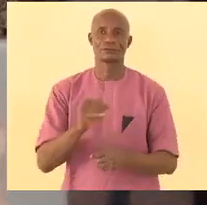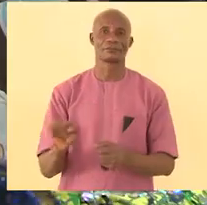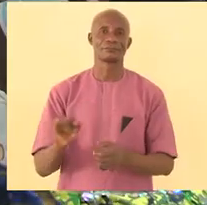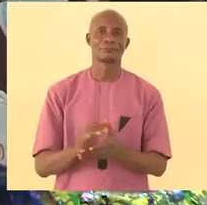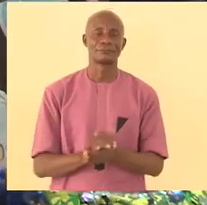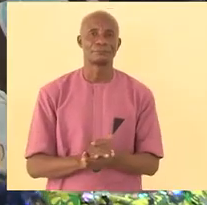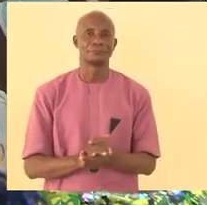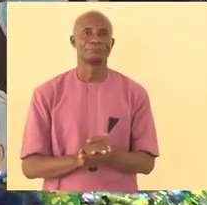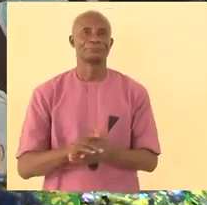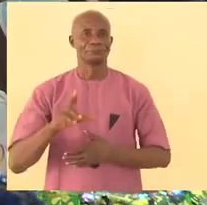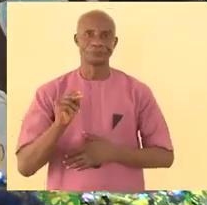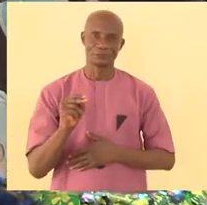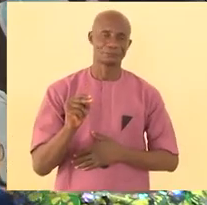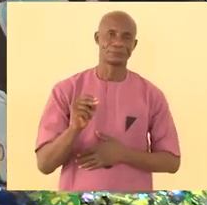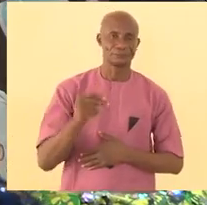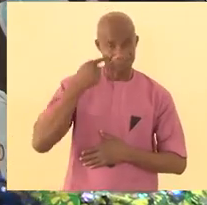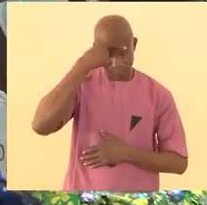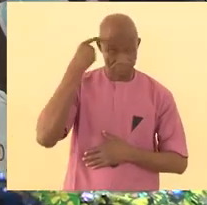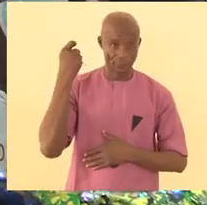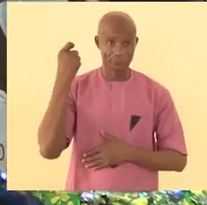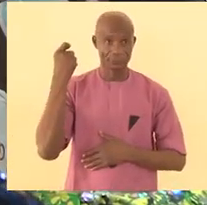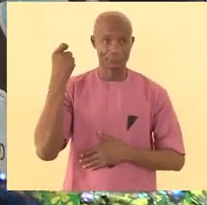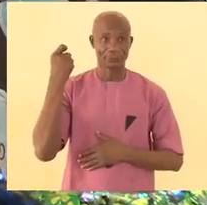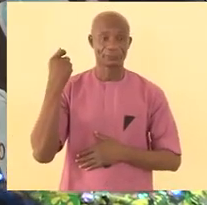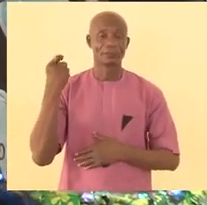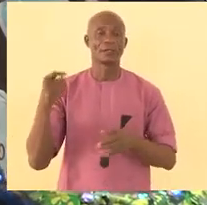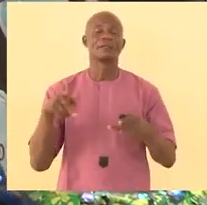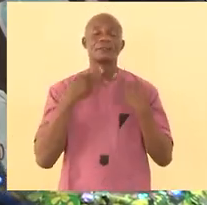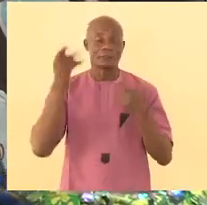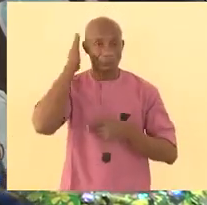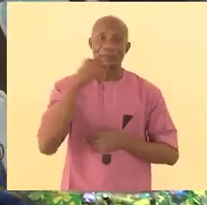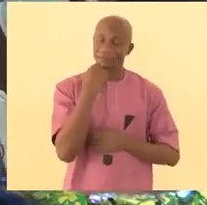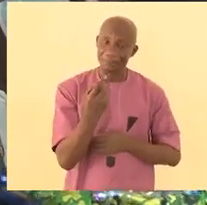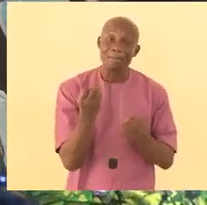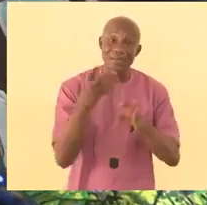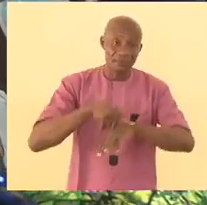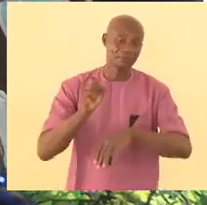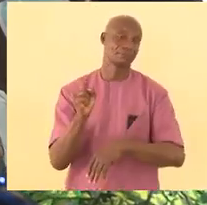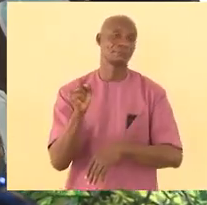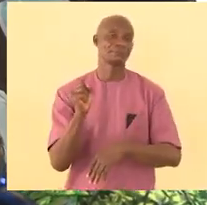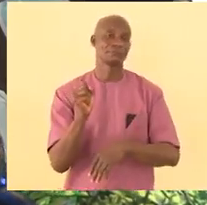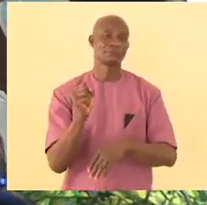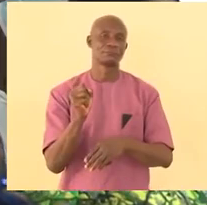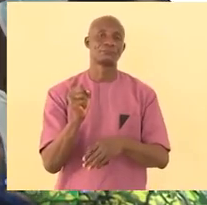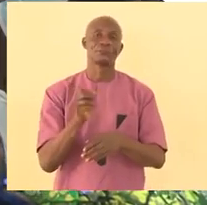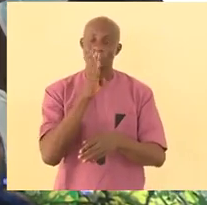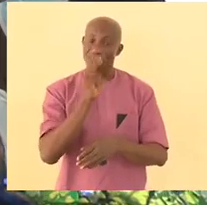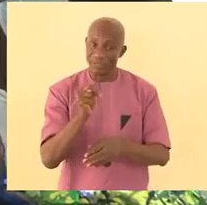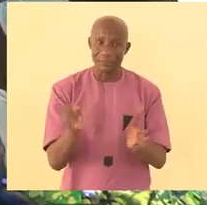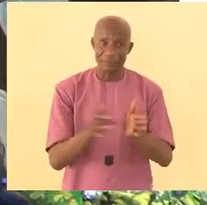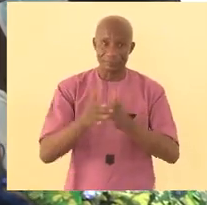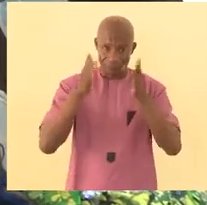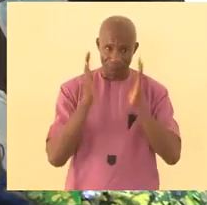answer is an emphatic no, Father. No. Yes, because like Father George will say here severally, so many times, that being a